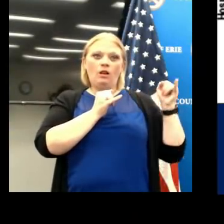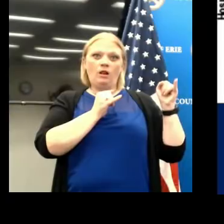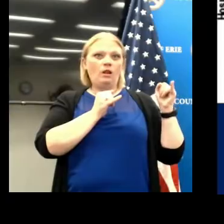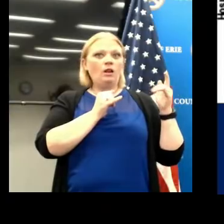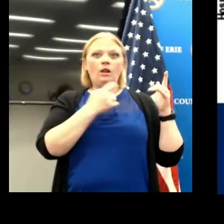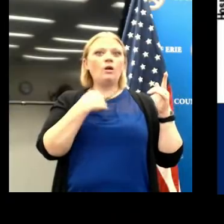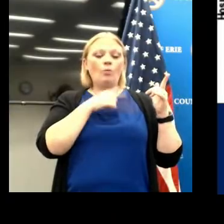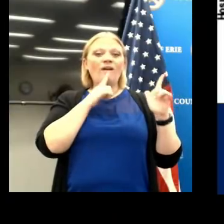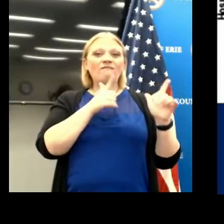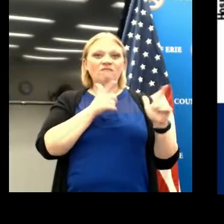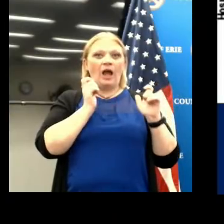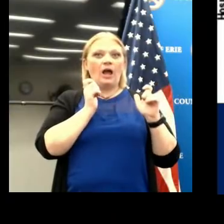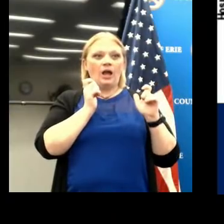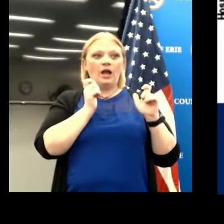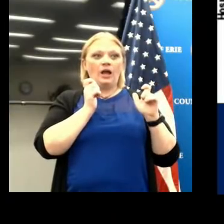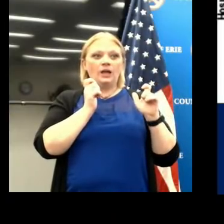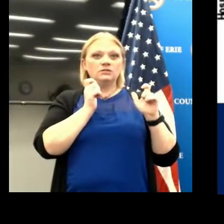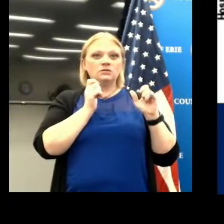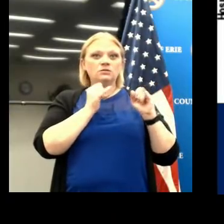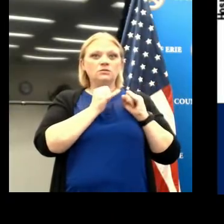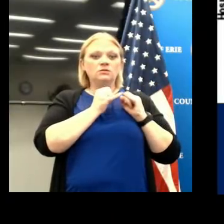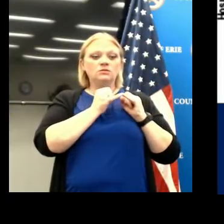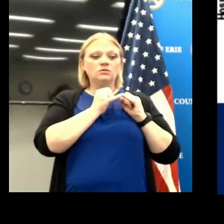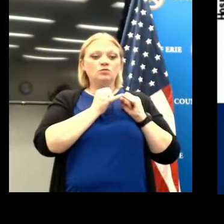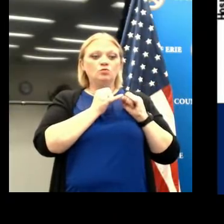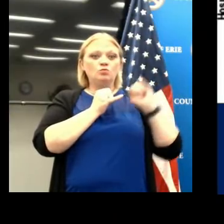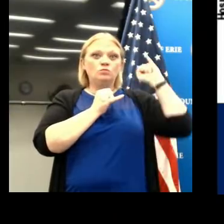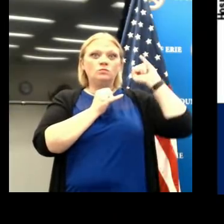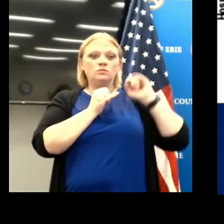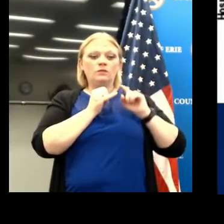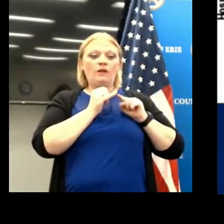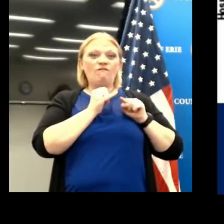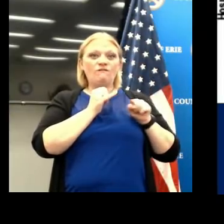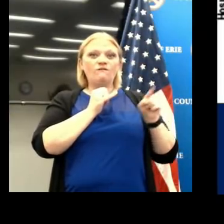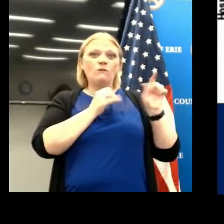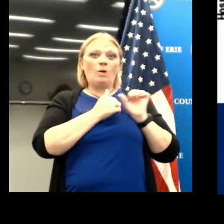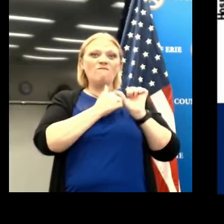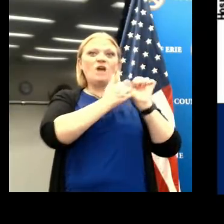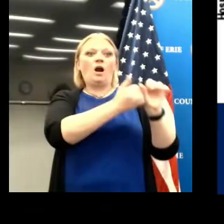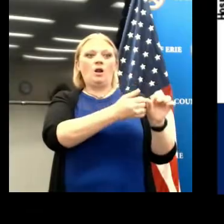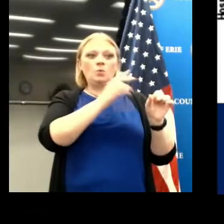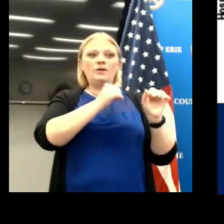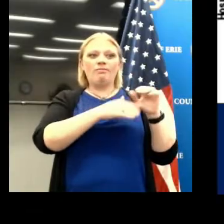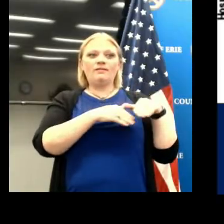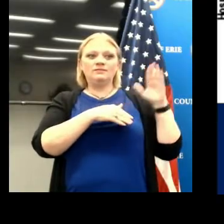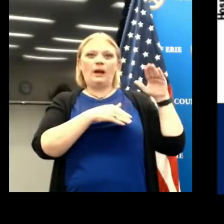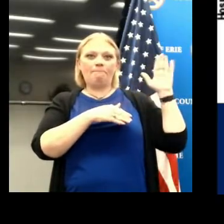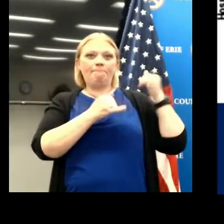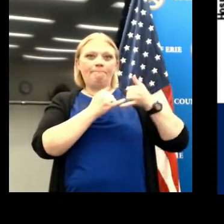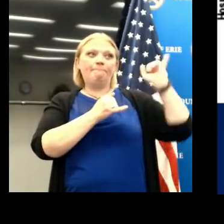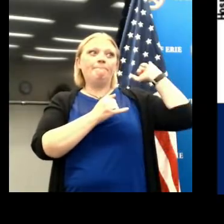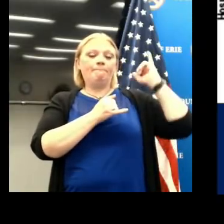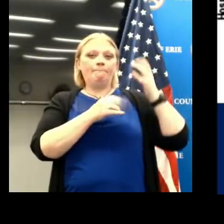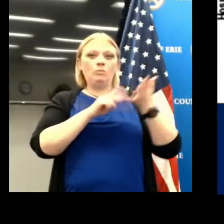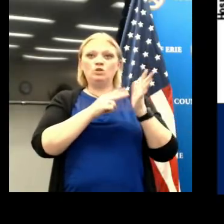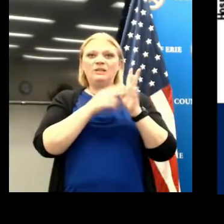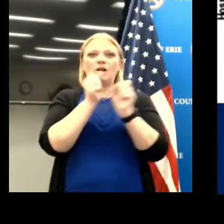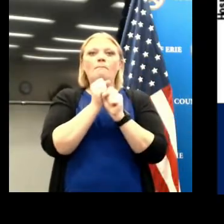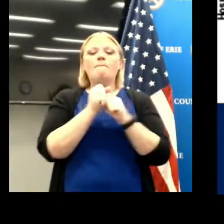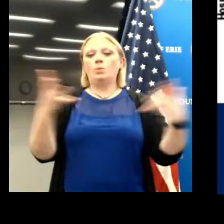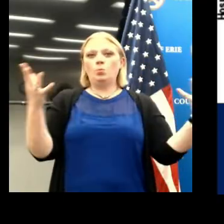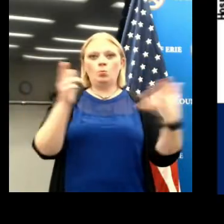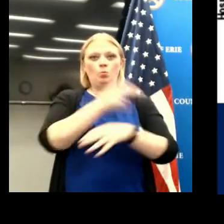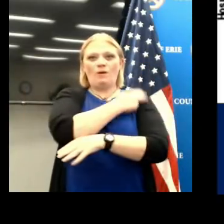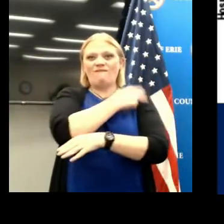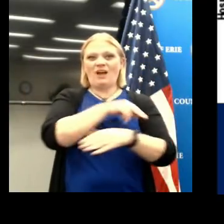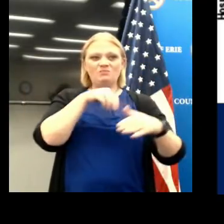way up to the steep slope where we're going to see an exponential explosion of hospital admissions if we don't